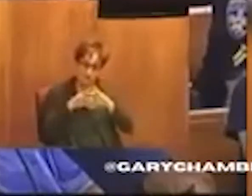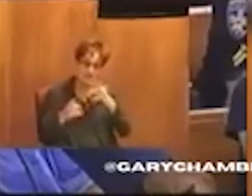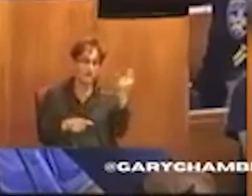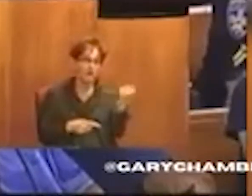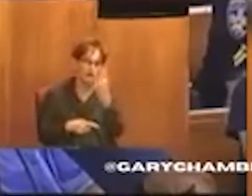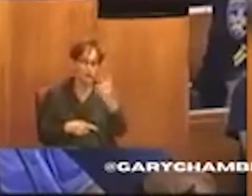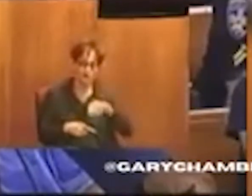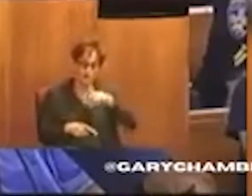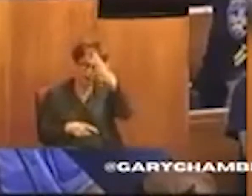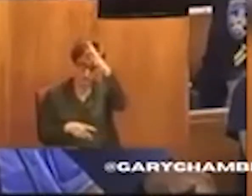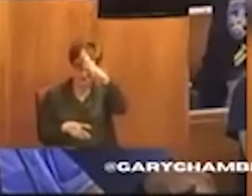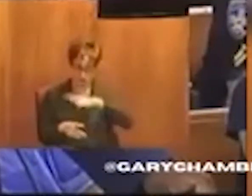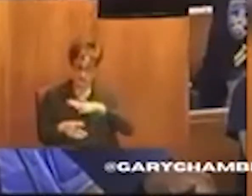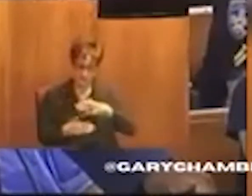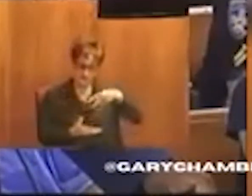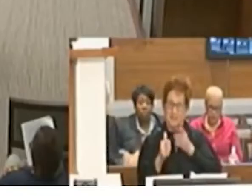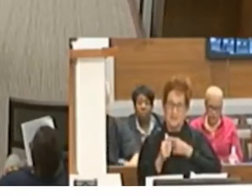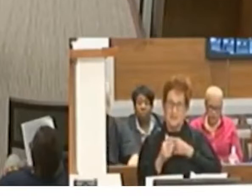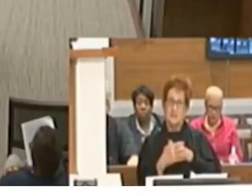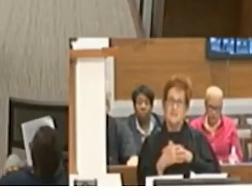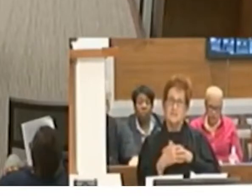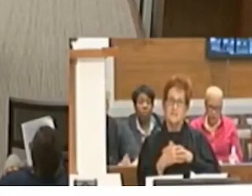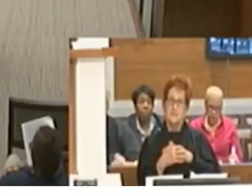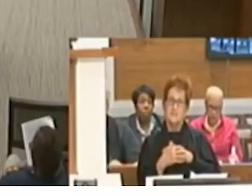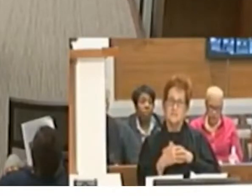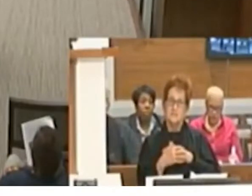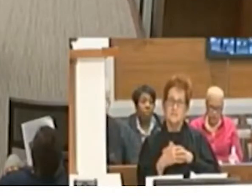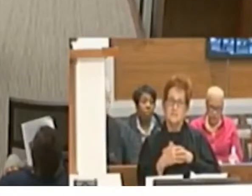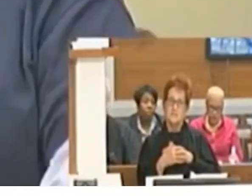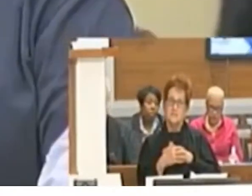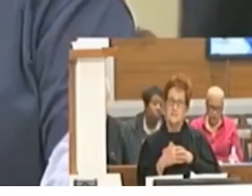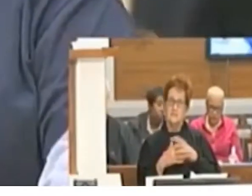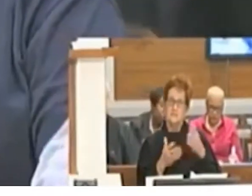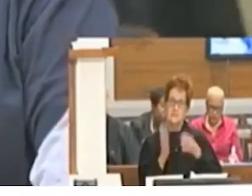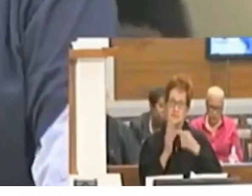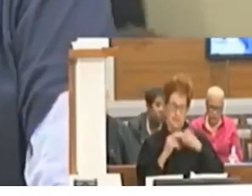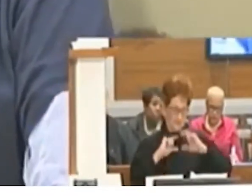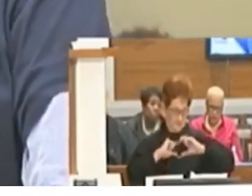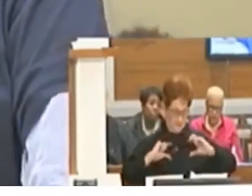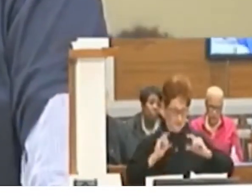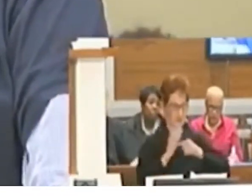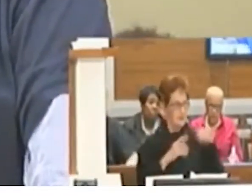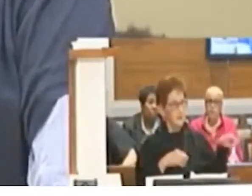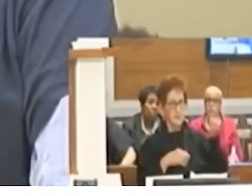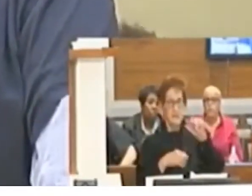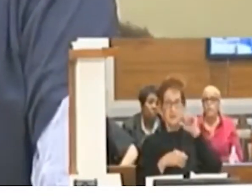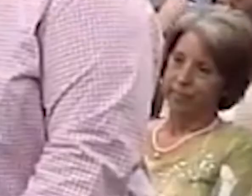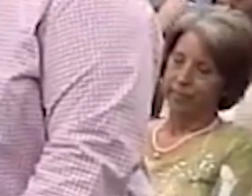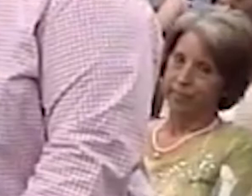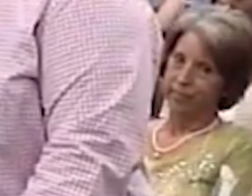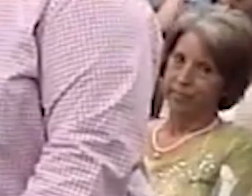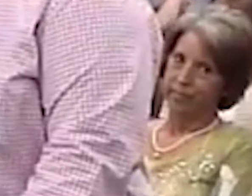men that stood in the way of progress. I put it on a shirt because sometimes y'all don't listen to what we say. Fire Blaine